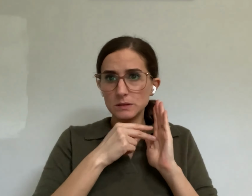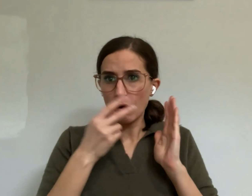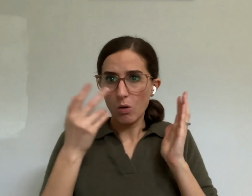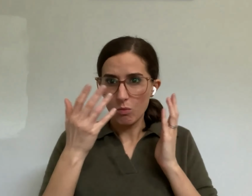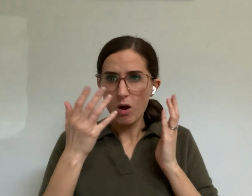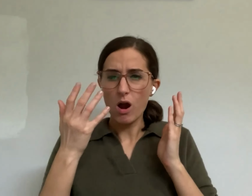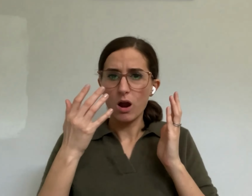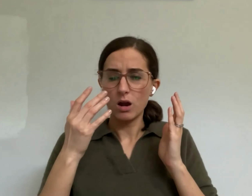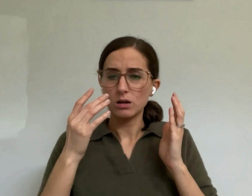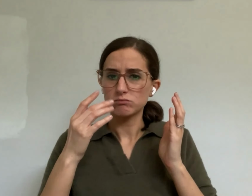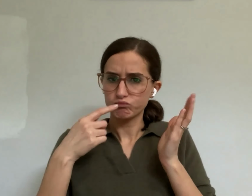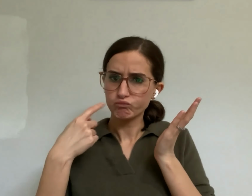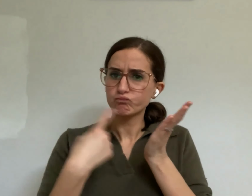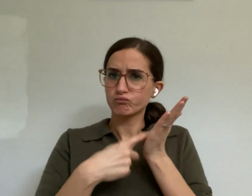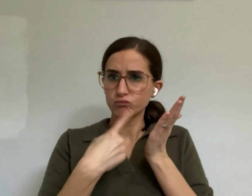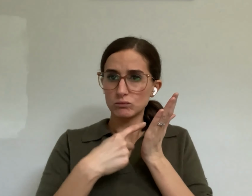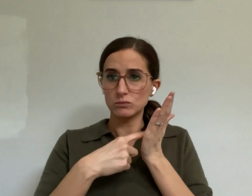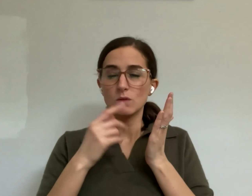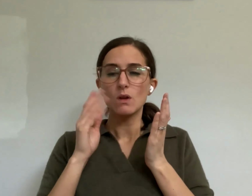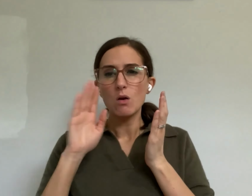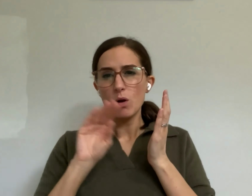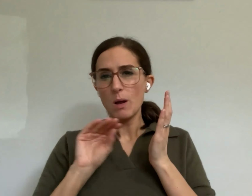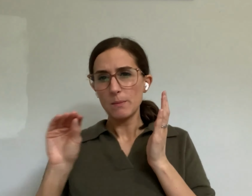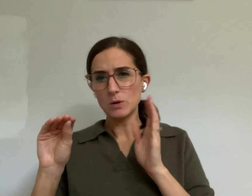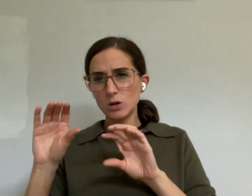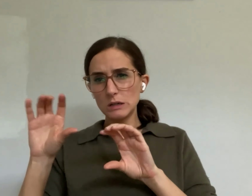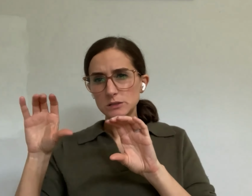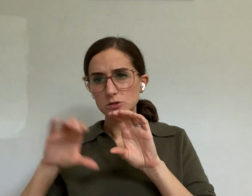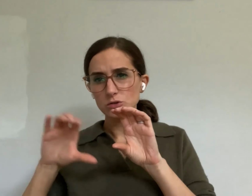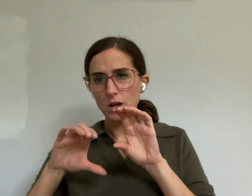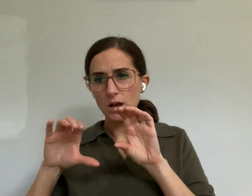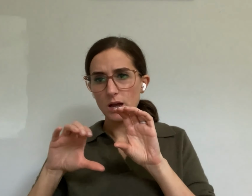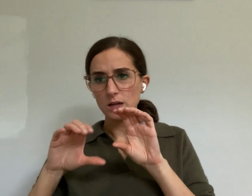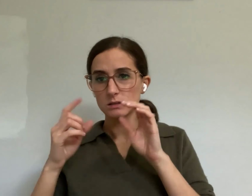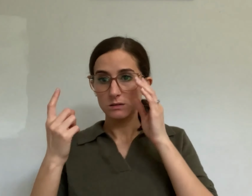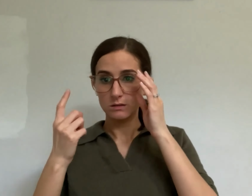Oops. I was going to post into the chat something we would